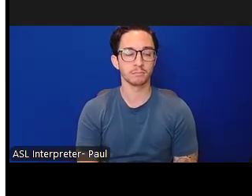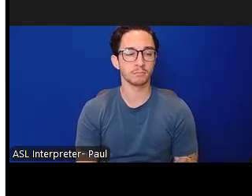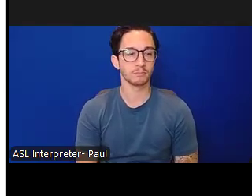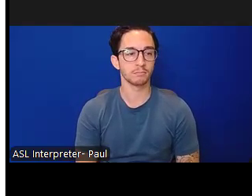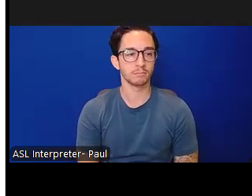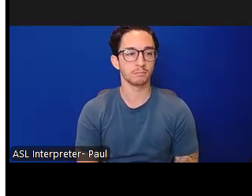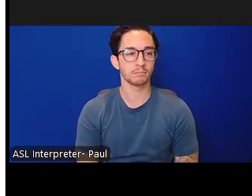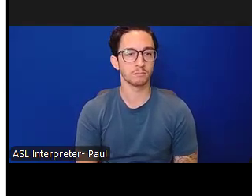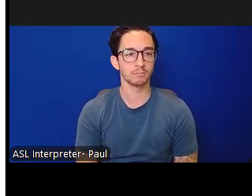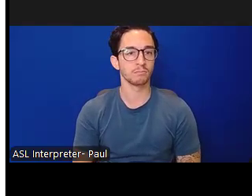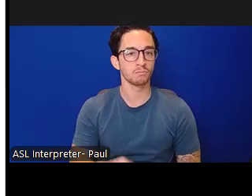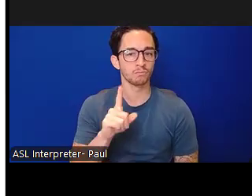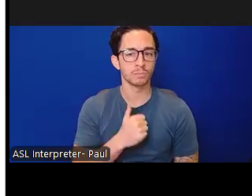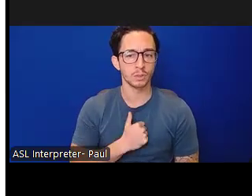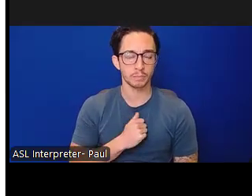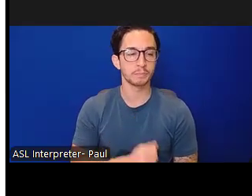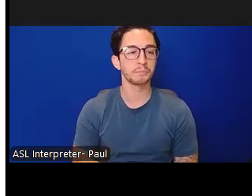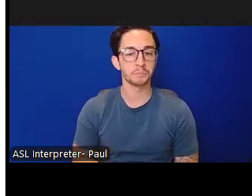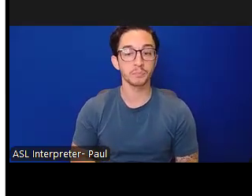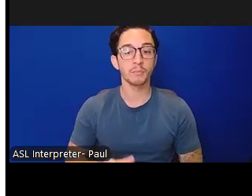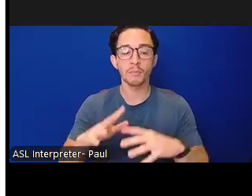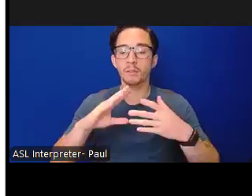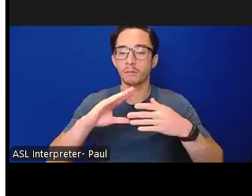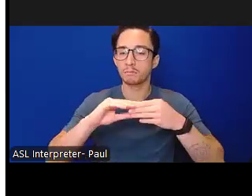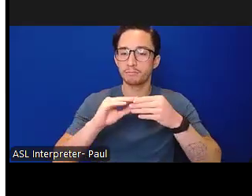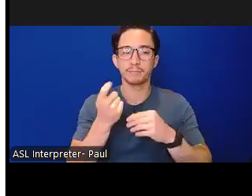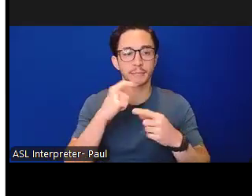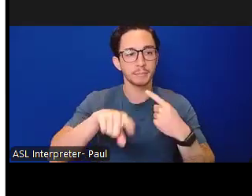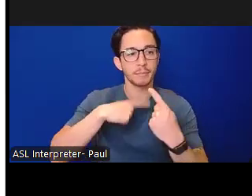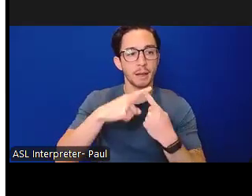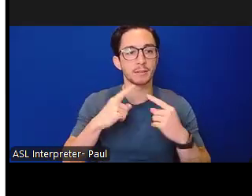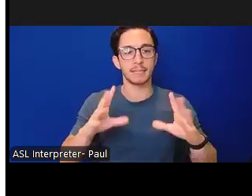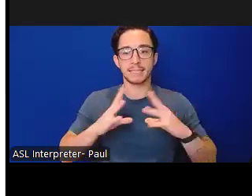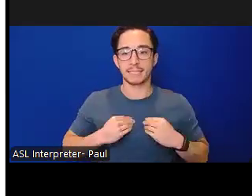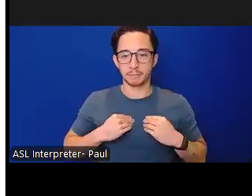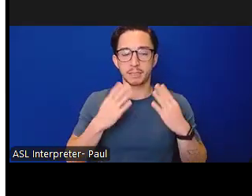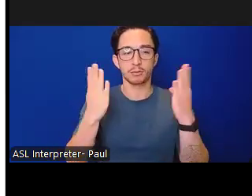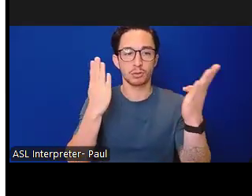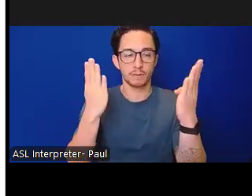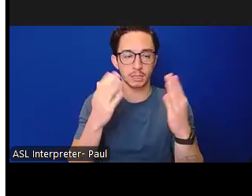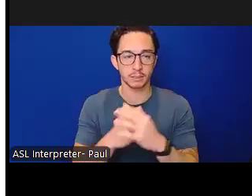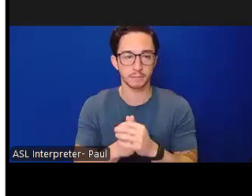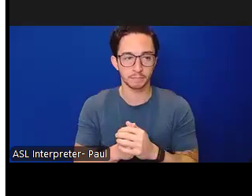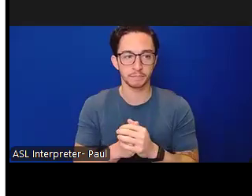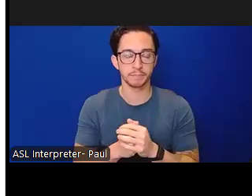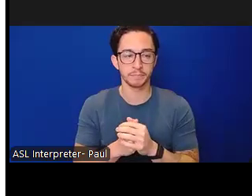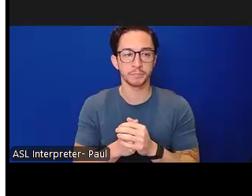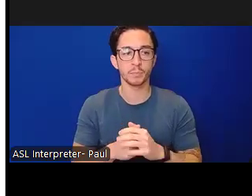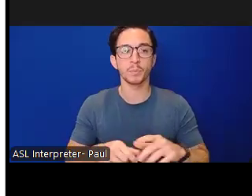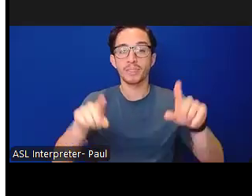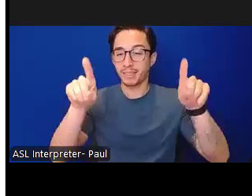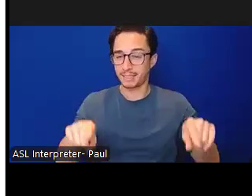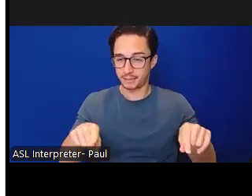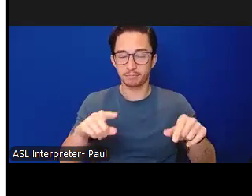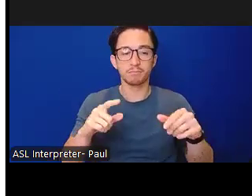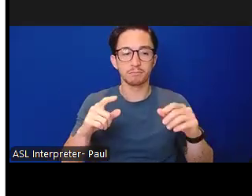Sorry. And let's talk a little bit about accepting services. So these are the barriers